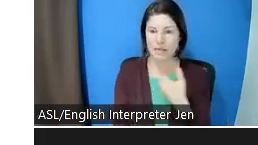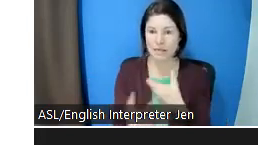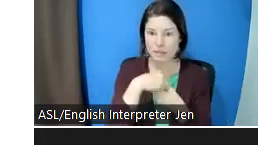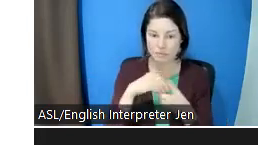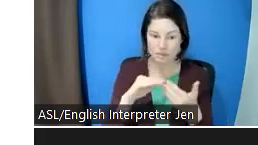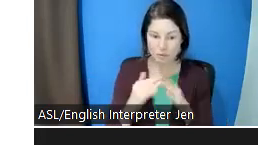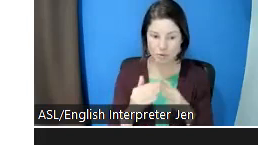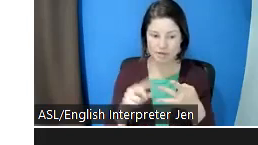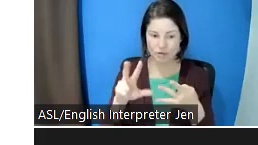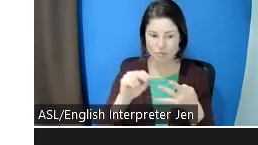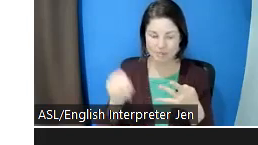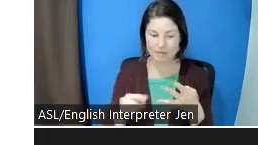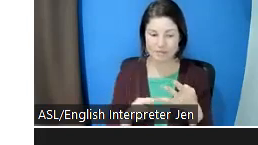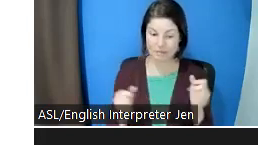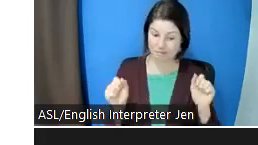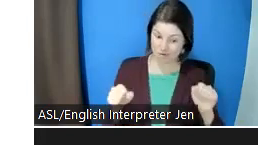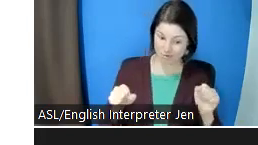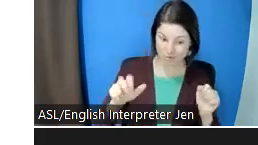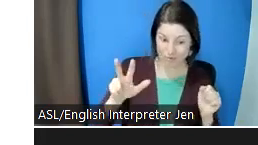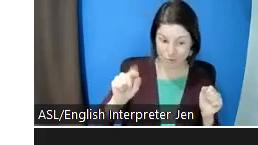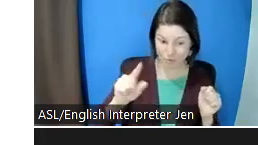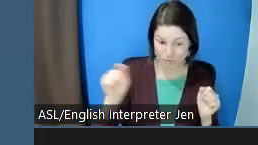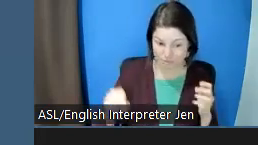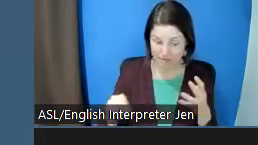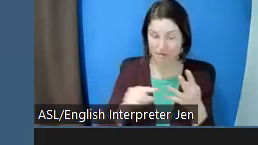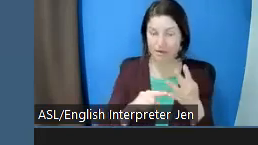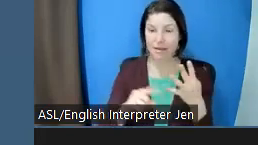then the cost effectiveness will be 20%.